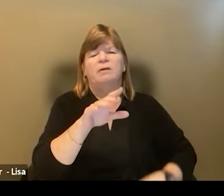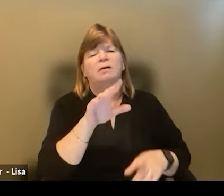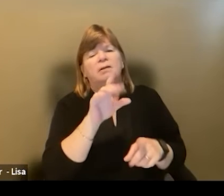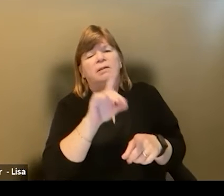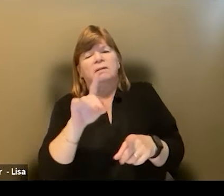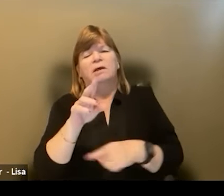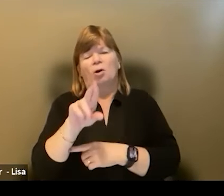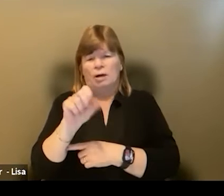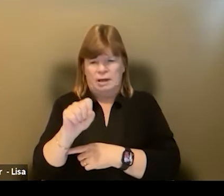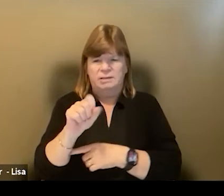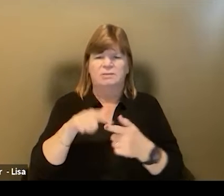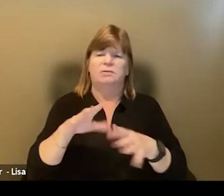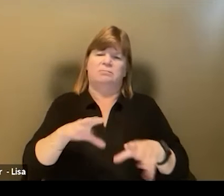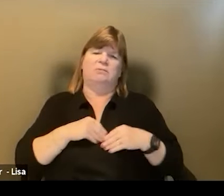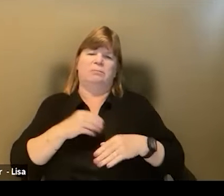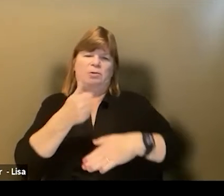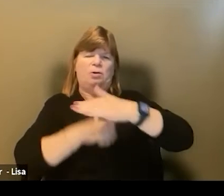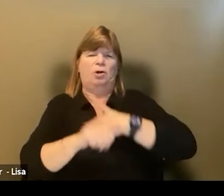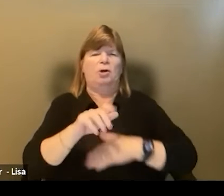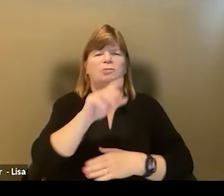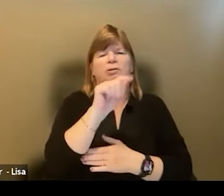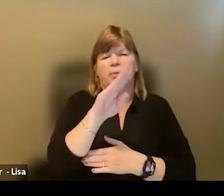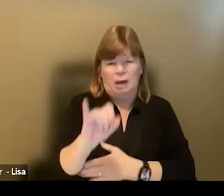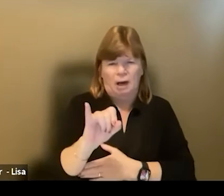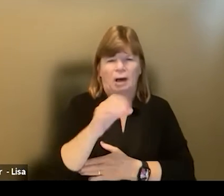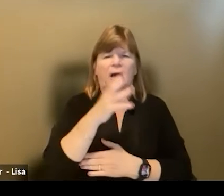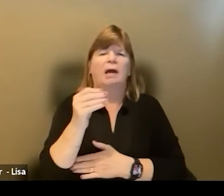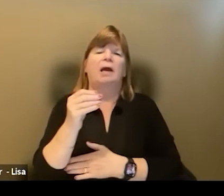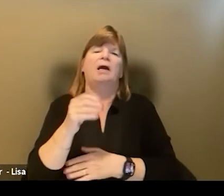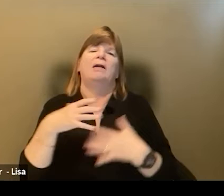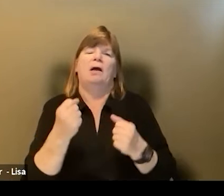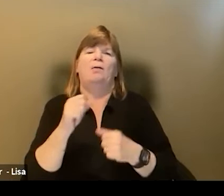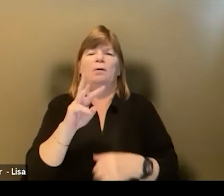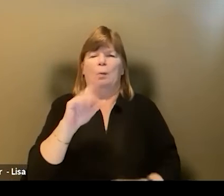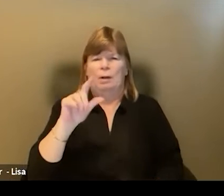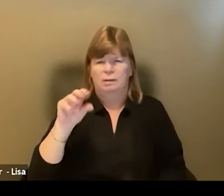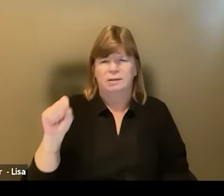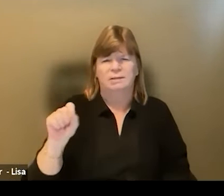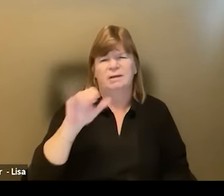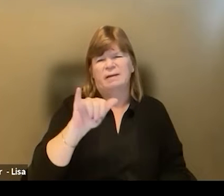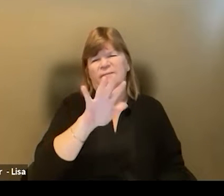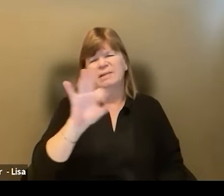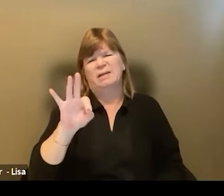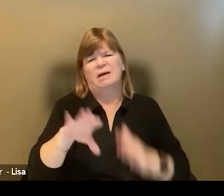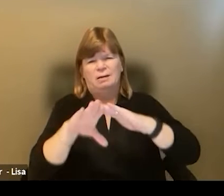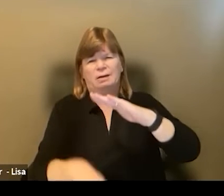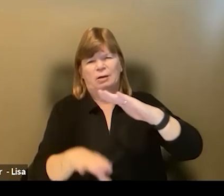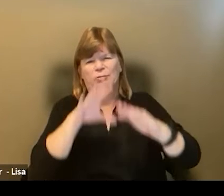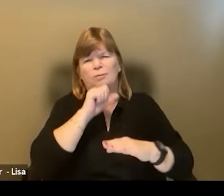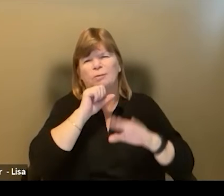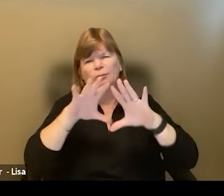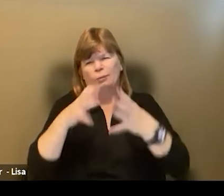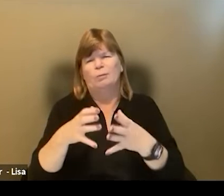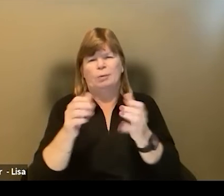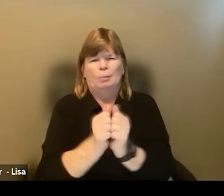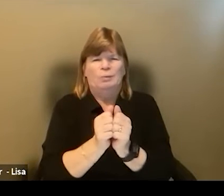the waiver administration of the traumatic brain injury waiver and the health and wellness, which is that 59 and under population currently on the